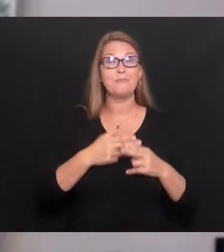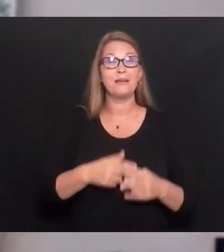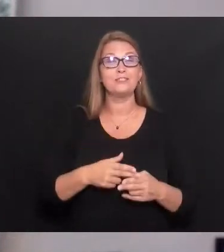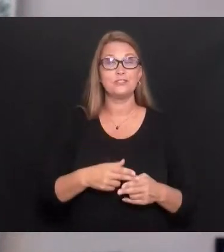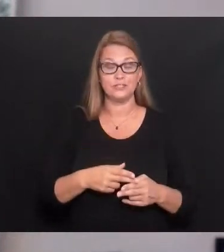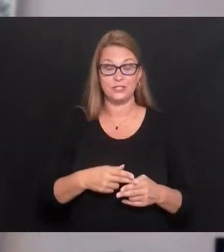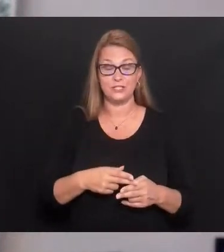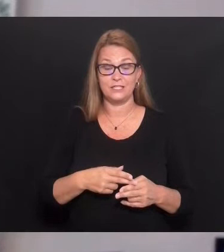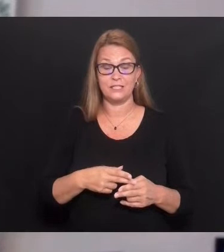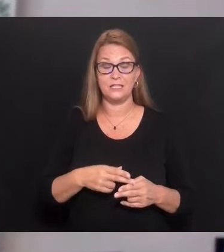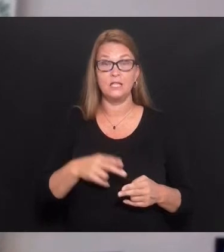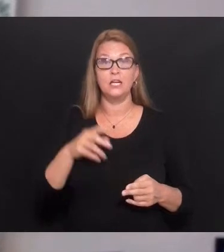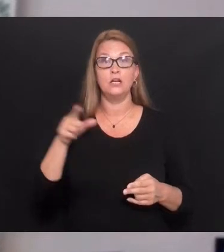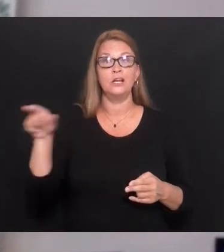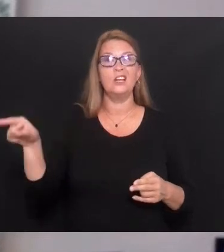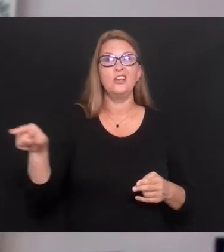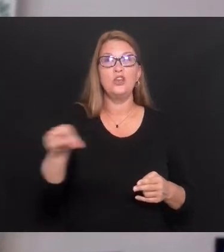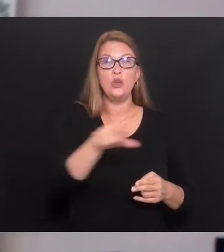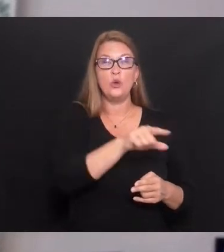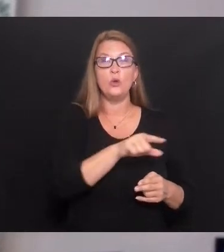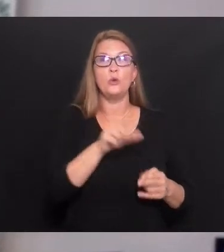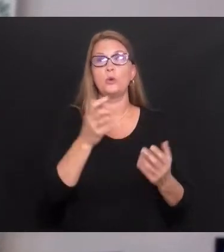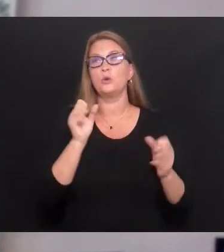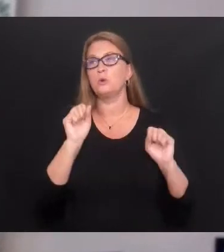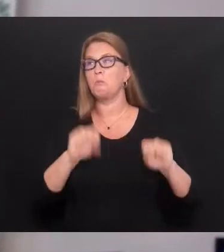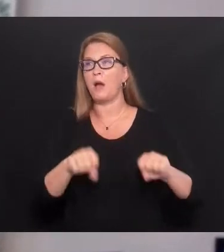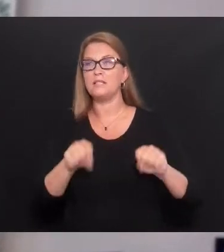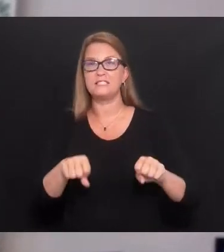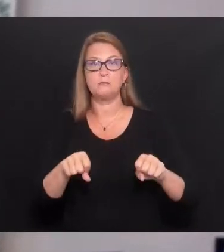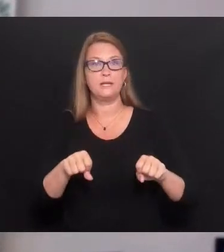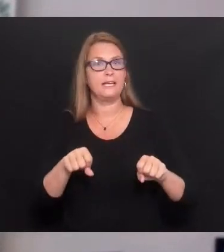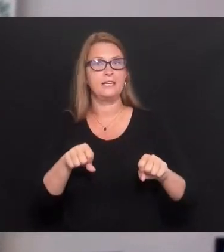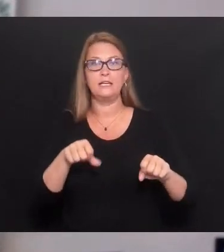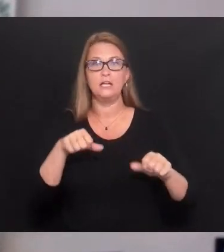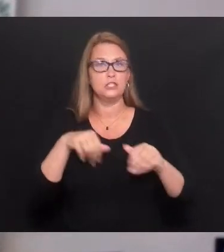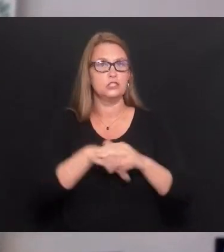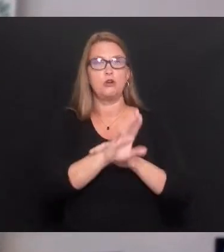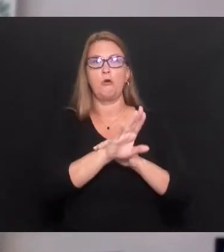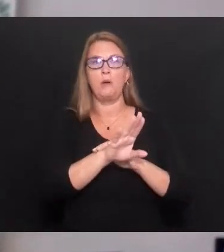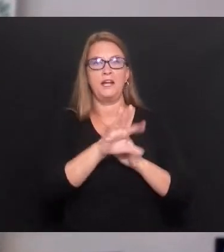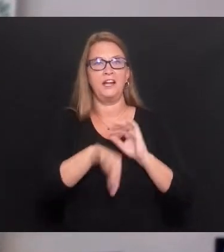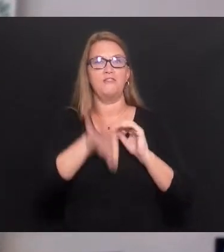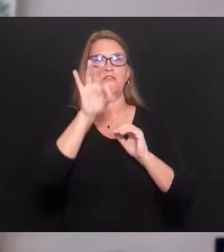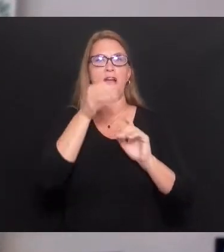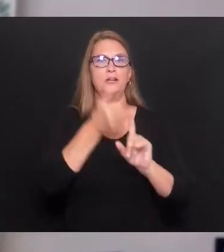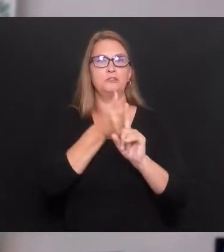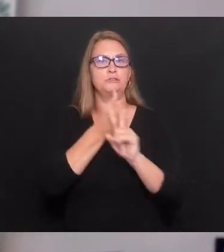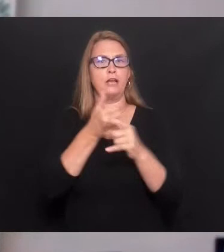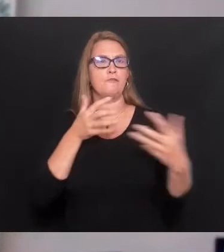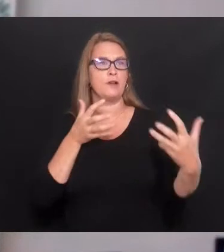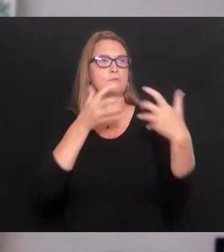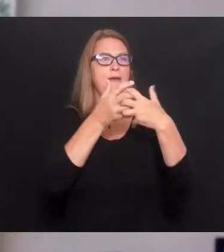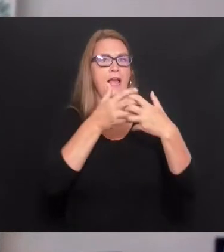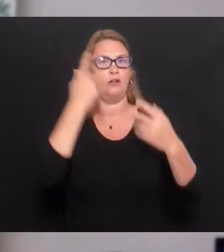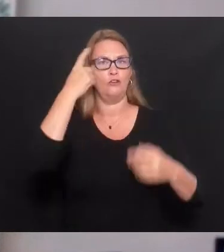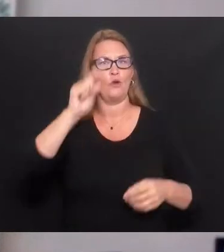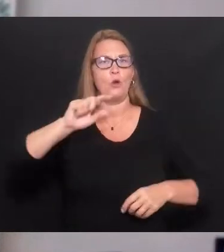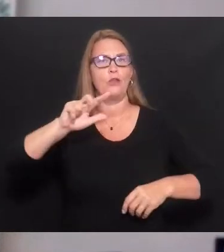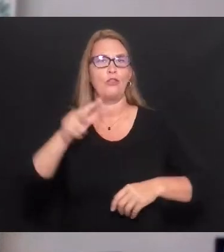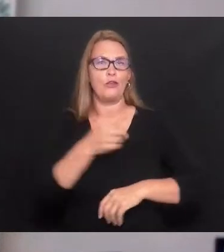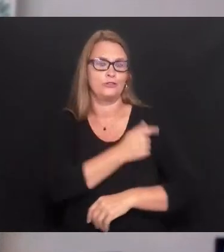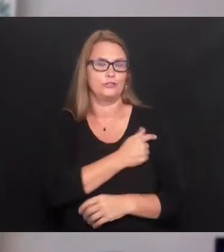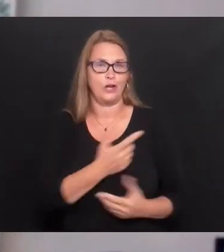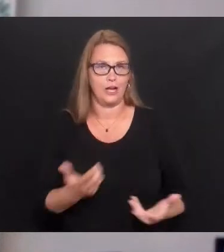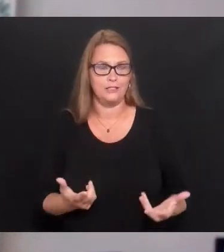category that every West Virginian can get a booster shot. And when we look at Israel, we know because of the